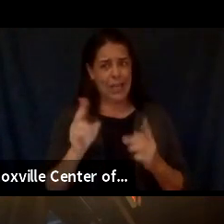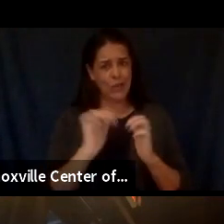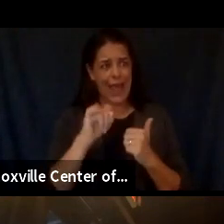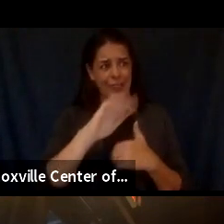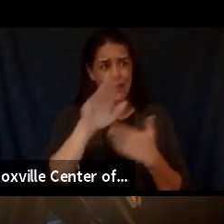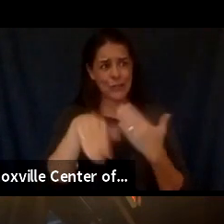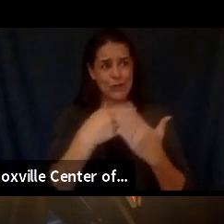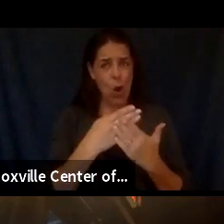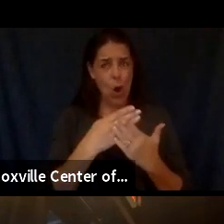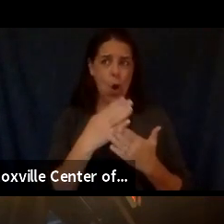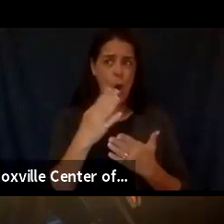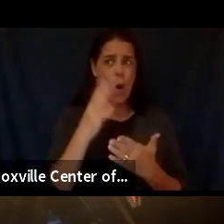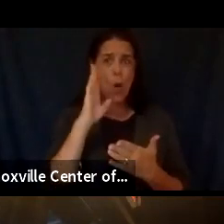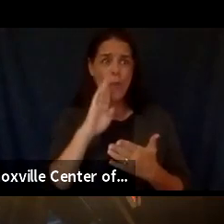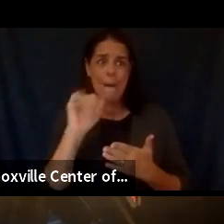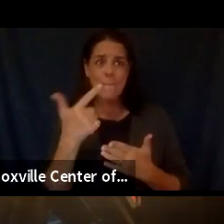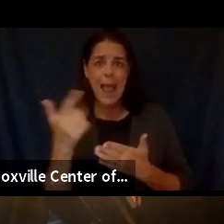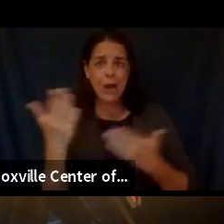whole brown bagging and